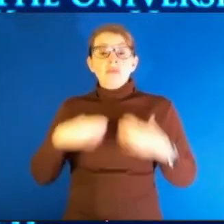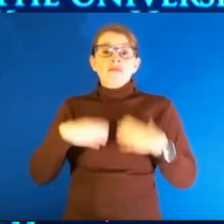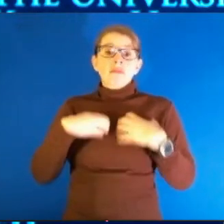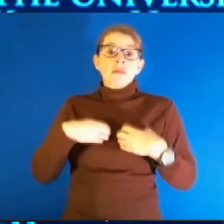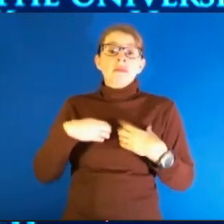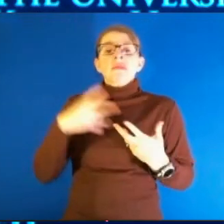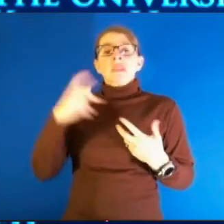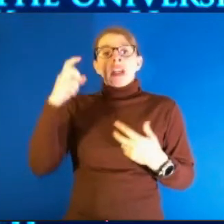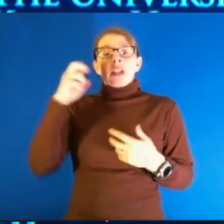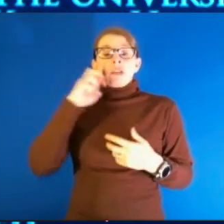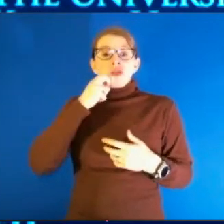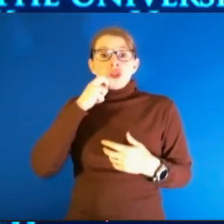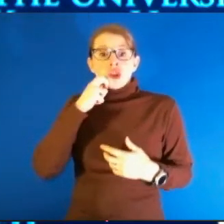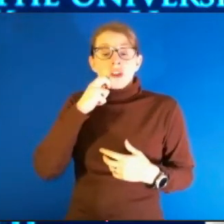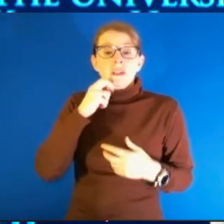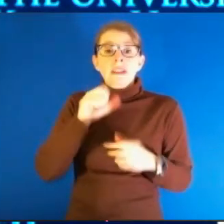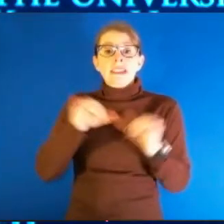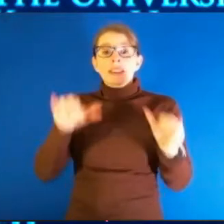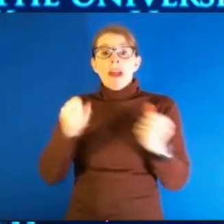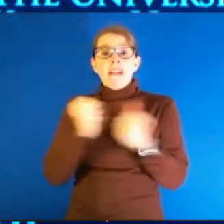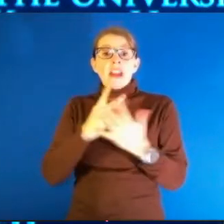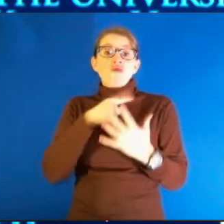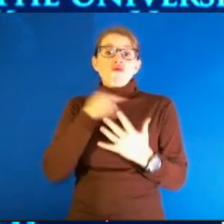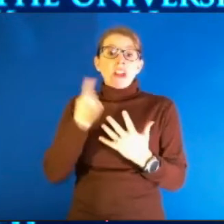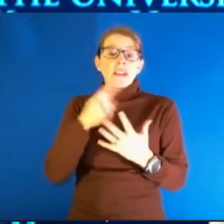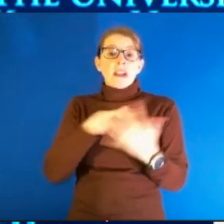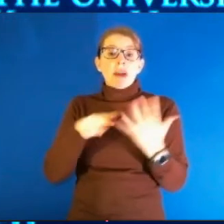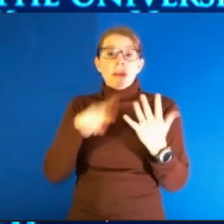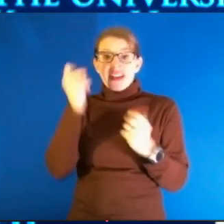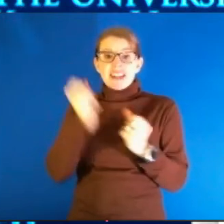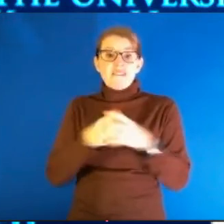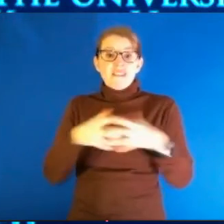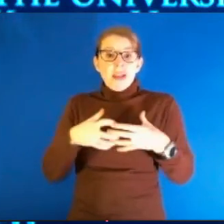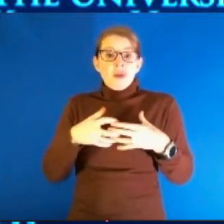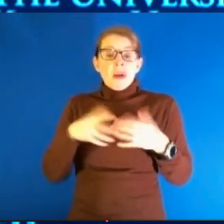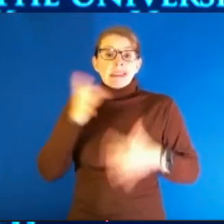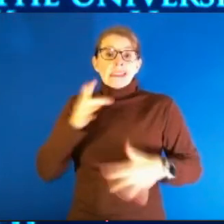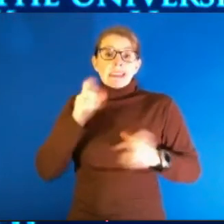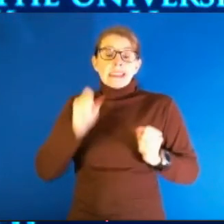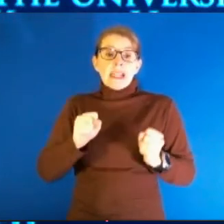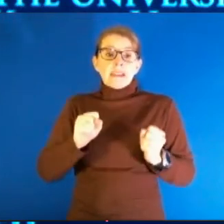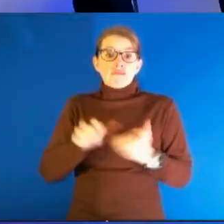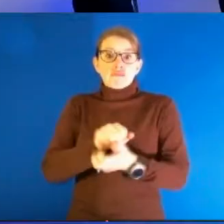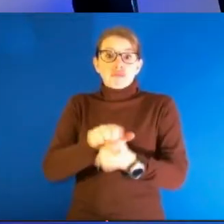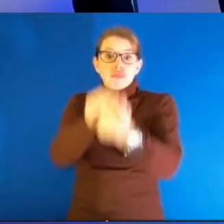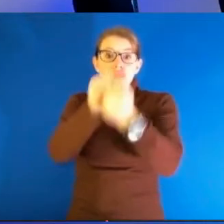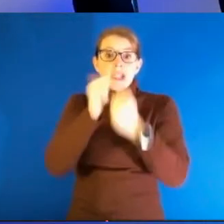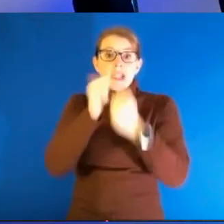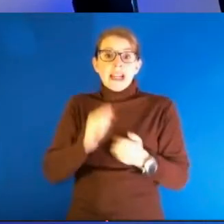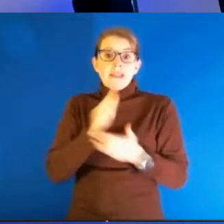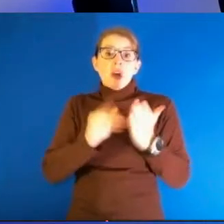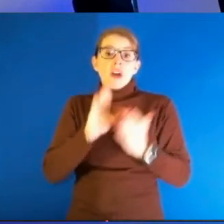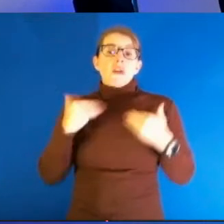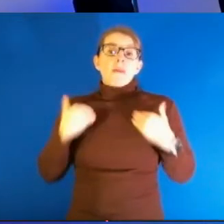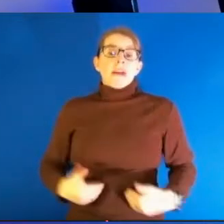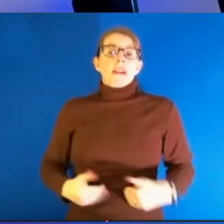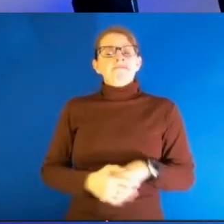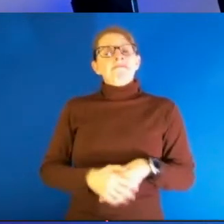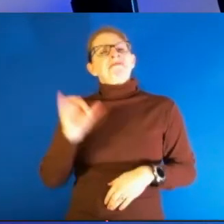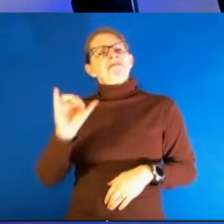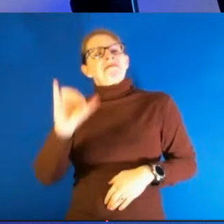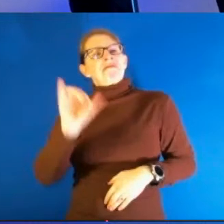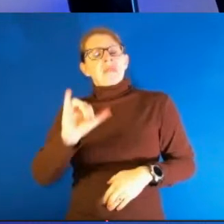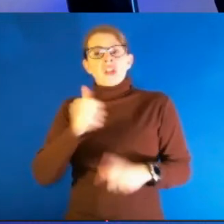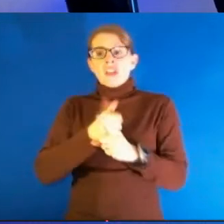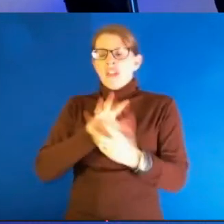All of those are at risk because it's an inflammatory disease that really can attack any part of your body. God, such a mystery, and I'm sure you're just learning so much. I mean,